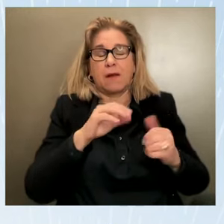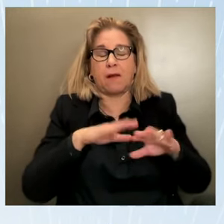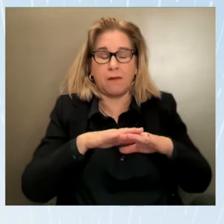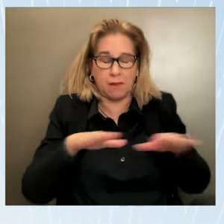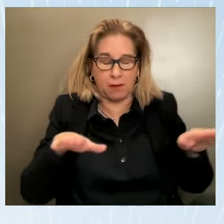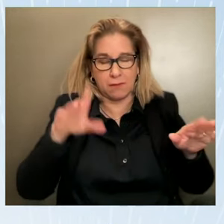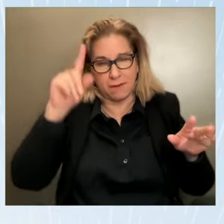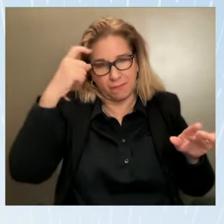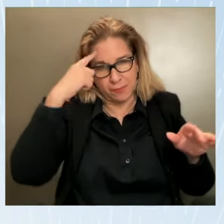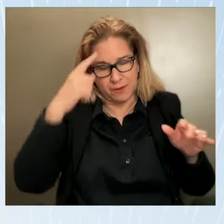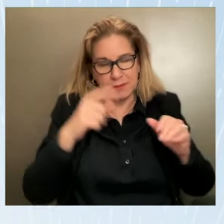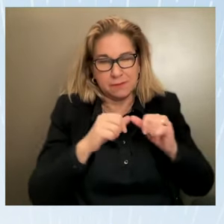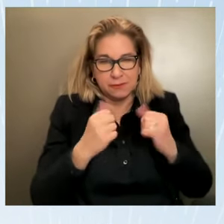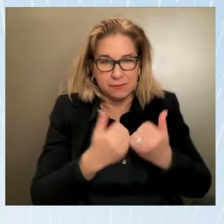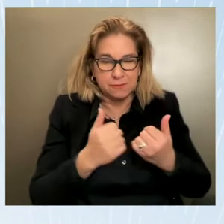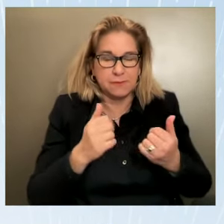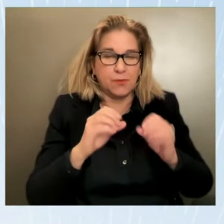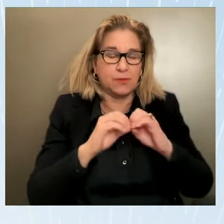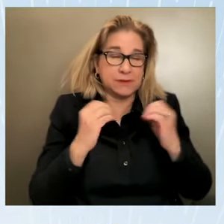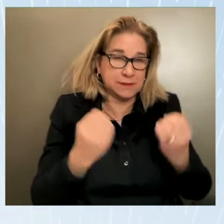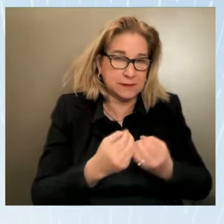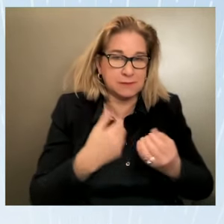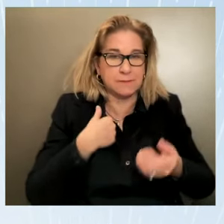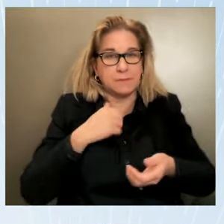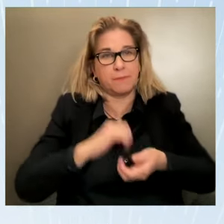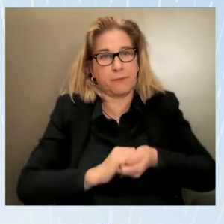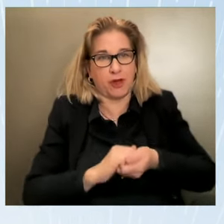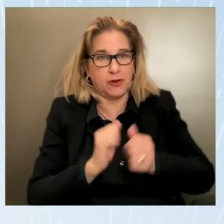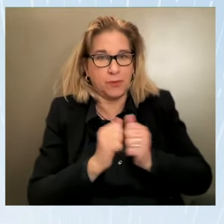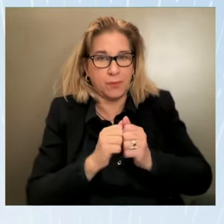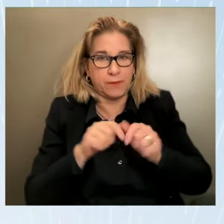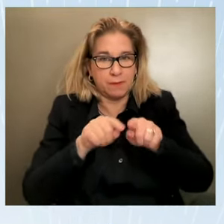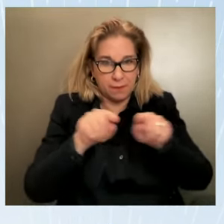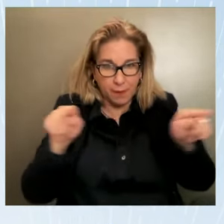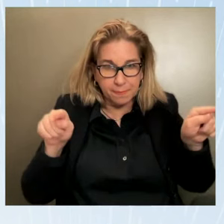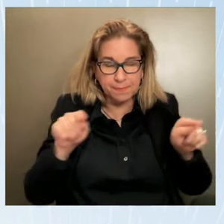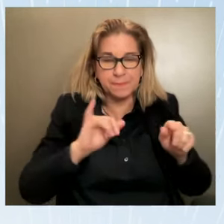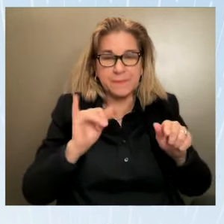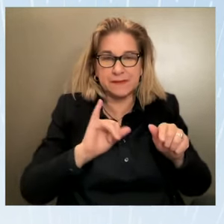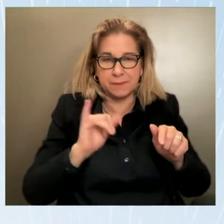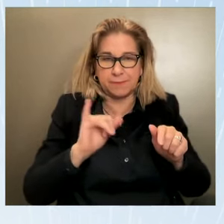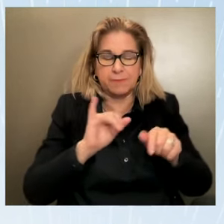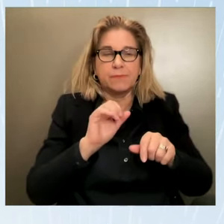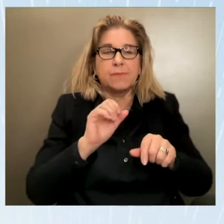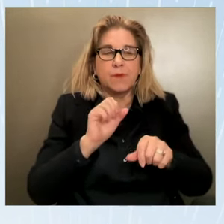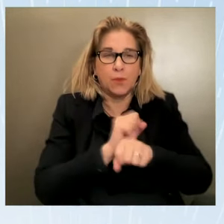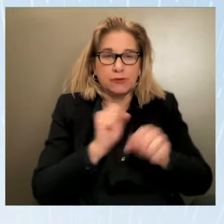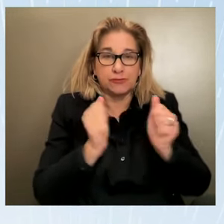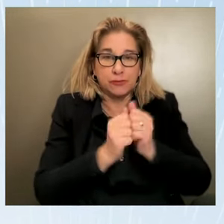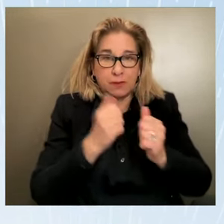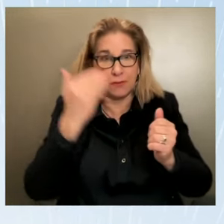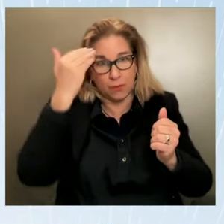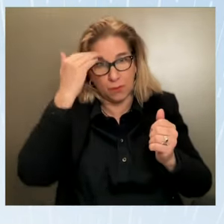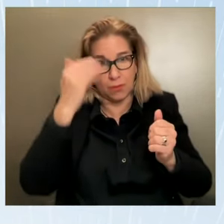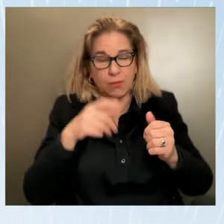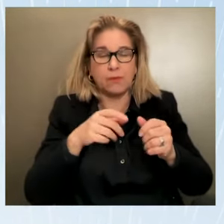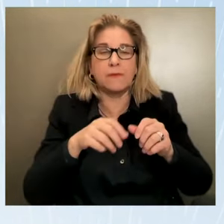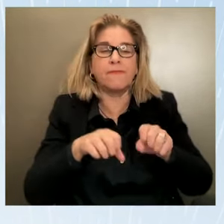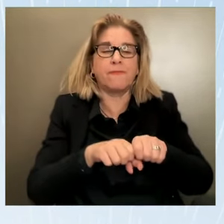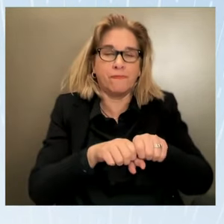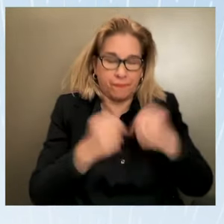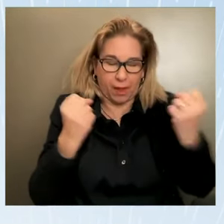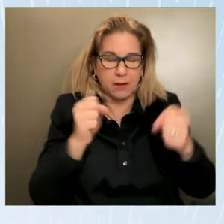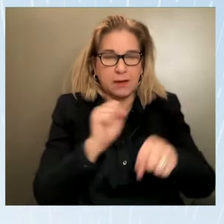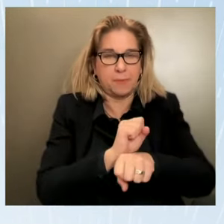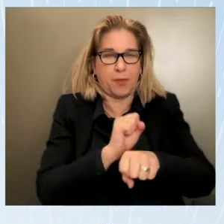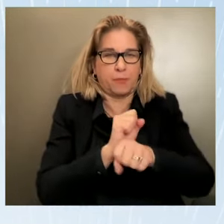trafficking violates employment law, discrimination laws, and how to request agency support for things like T visas and U visas when that